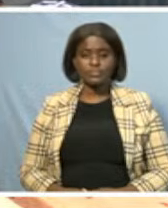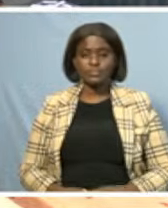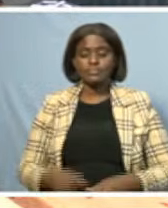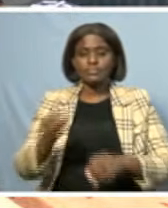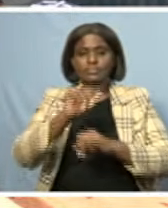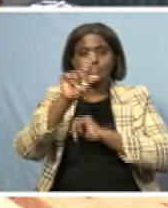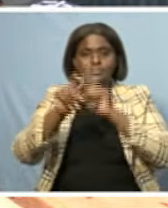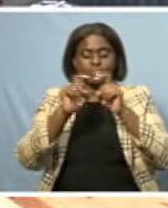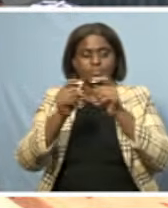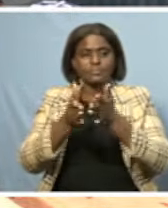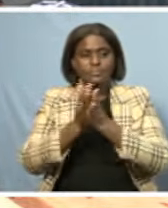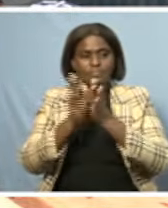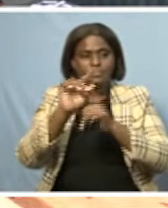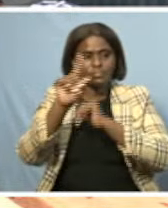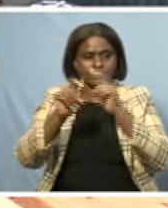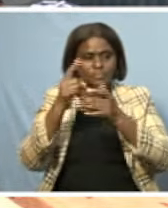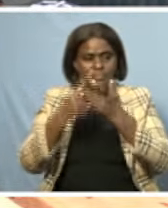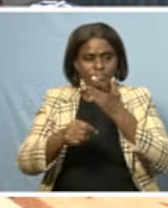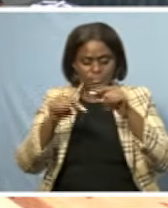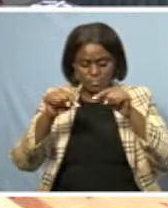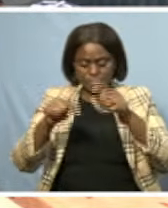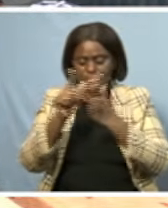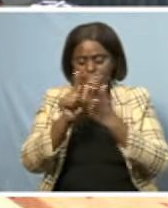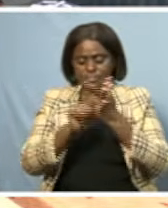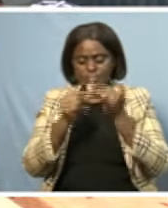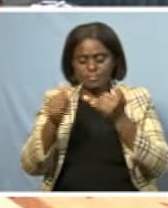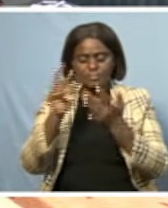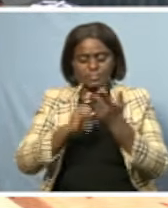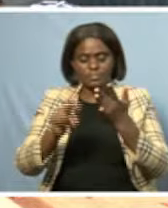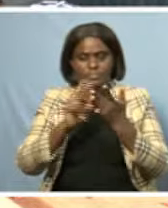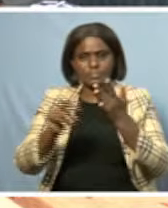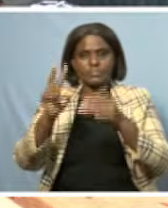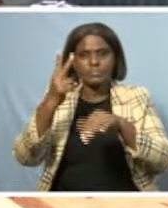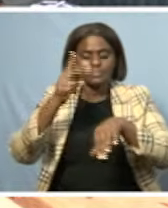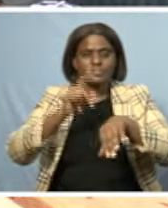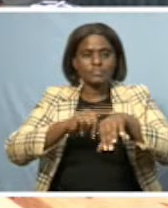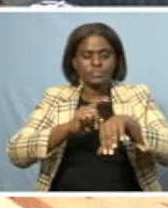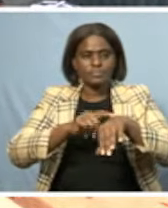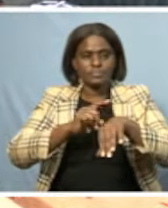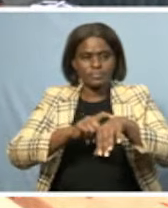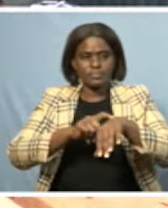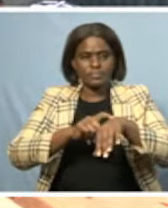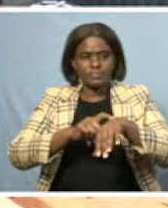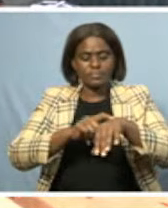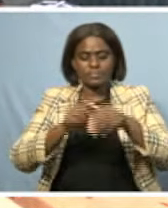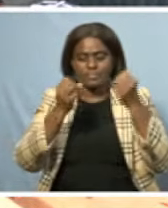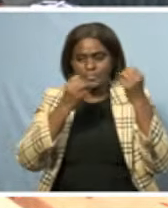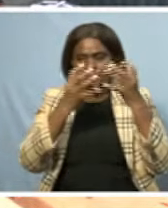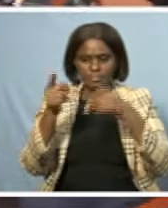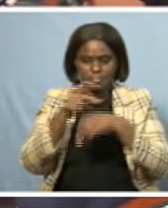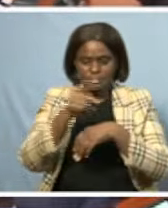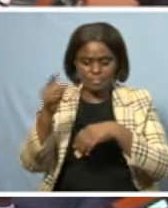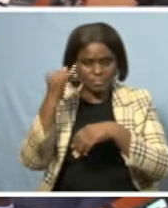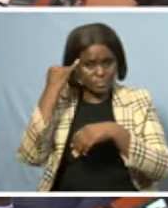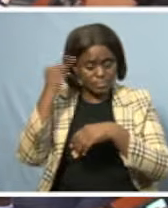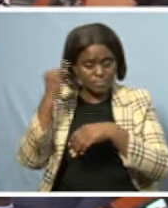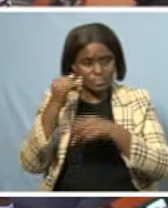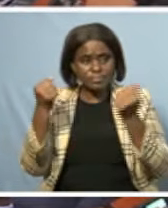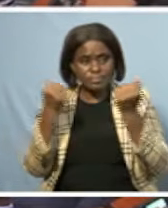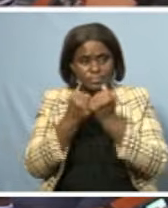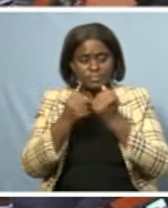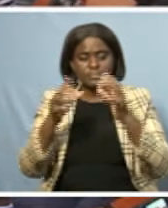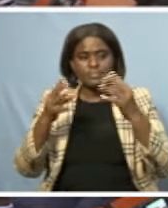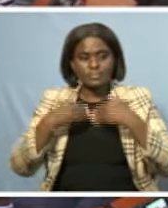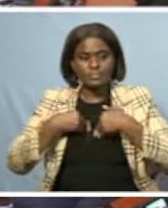I put the question. The question is that the bill be now read a second time. As many as are of that